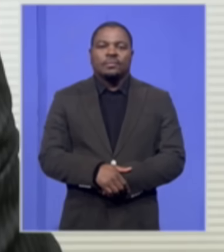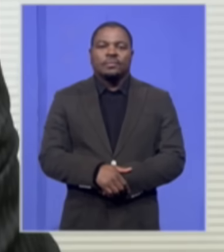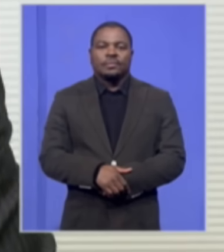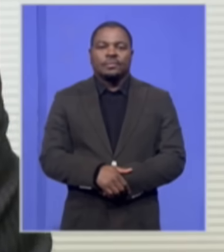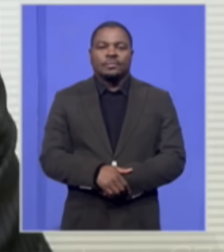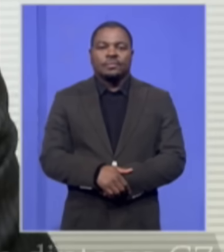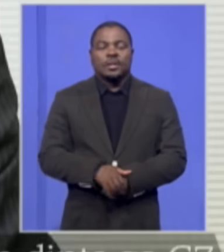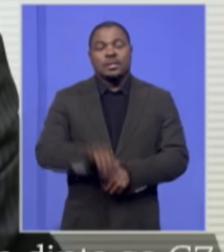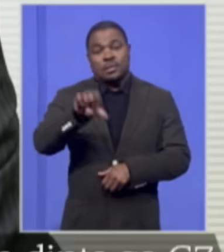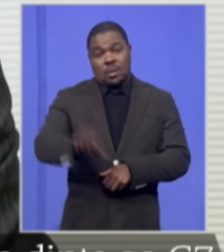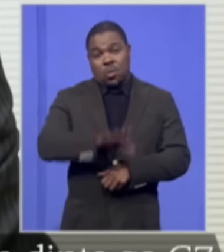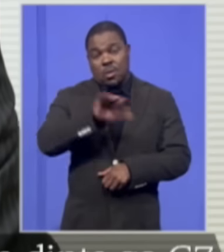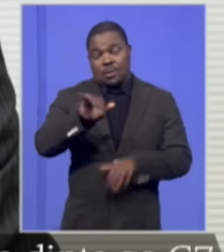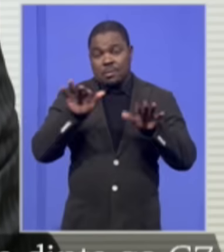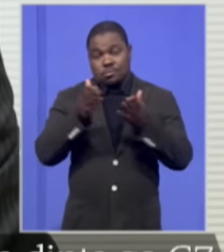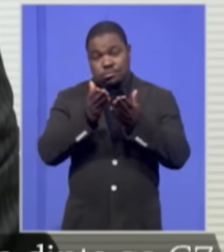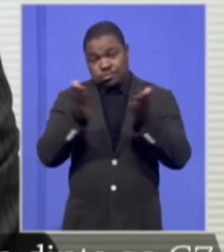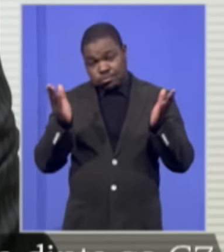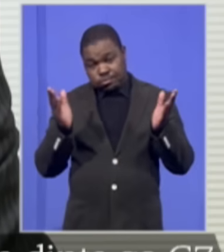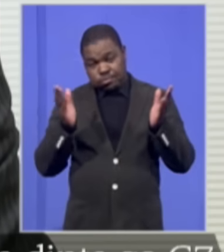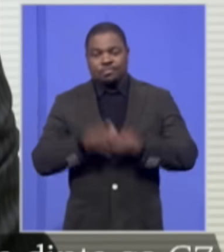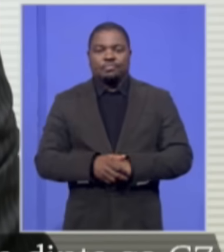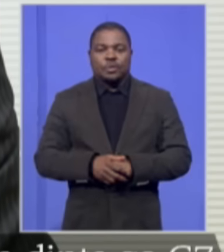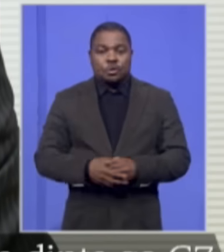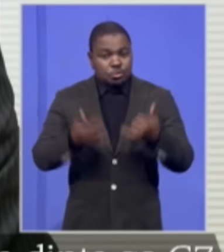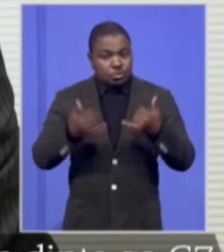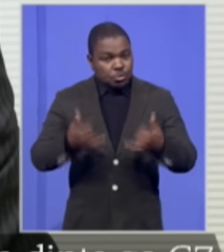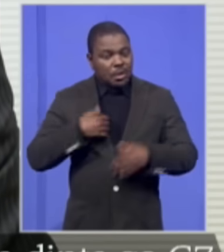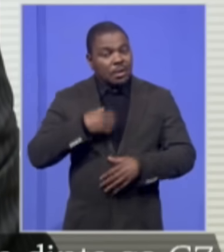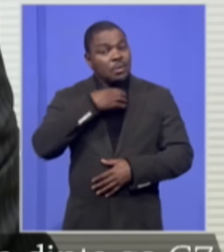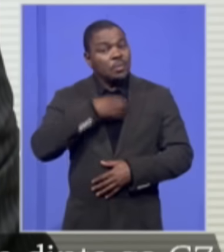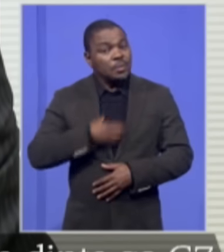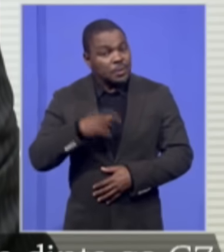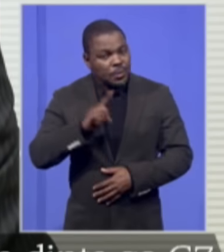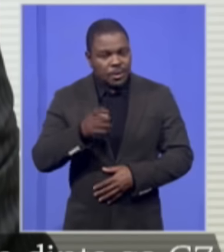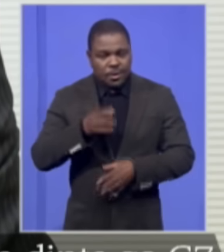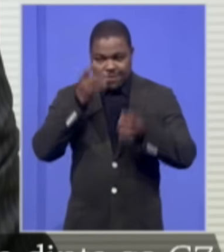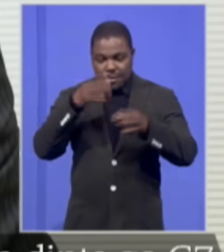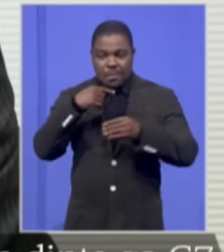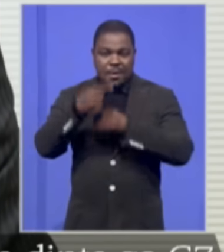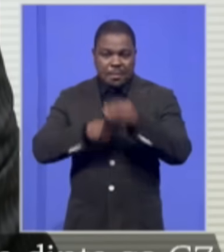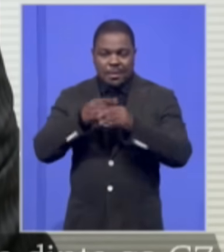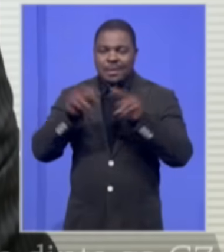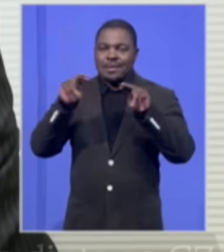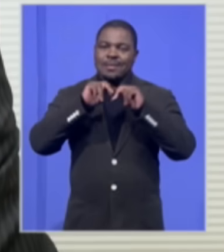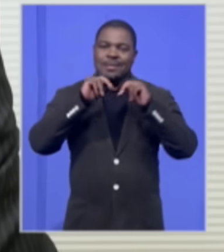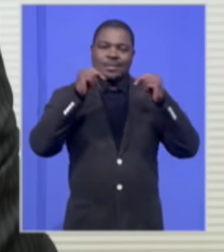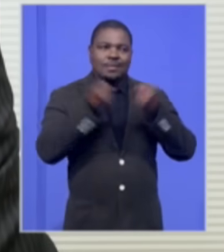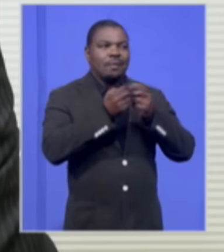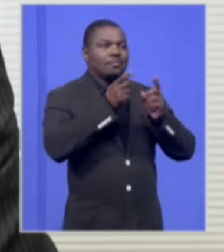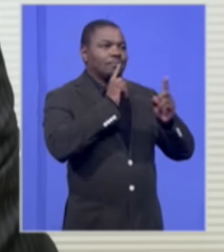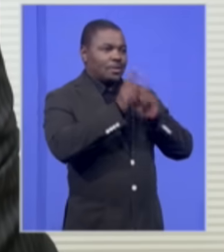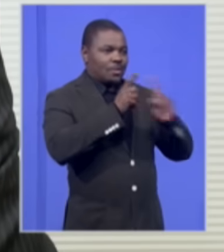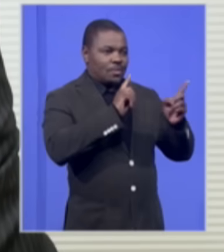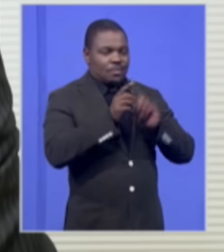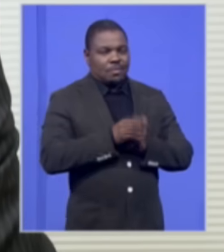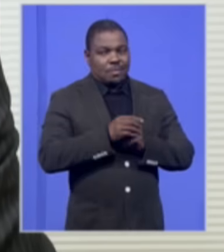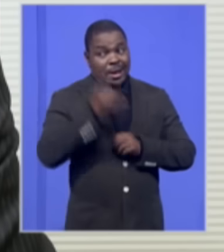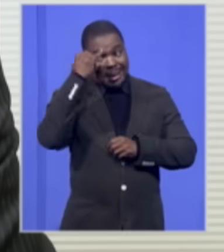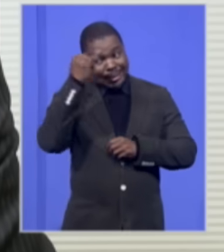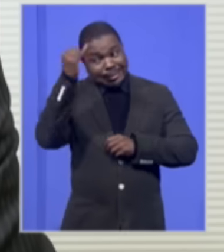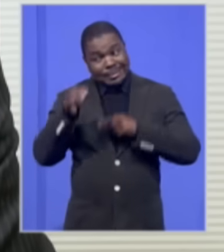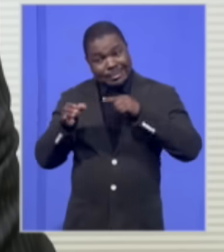My fellow South Africans, today I wish to address you about the National Dialogue, an initiative that has